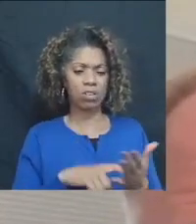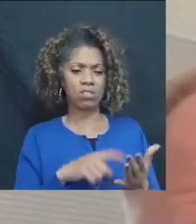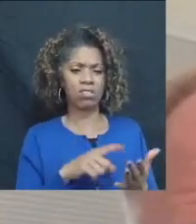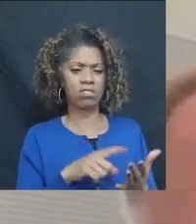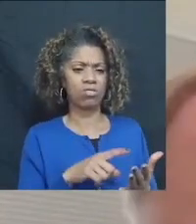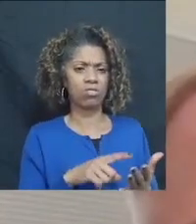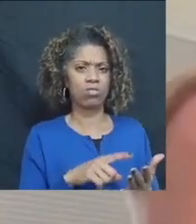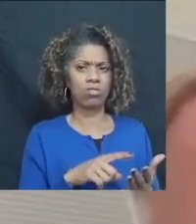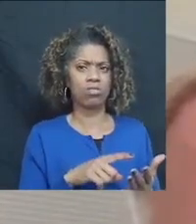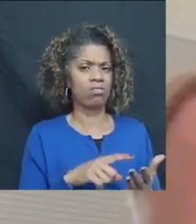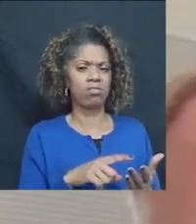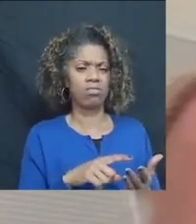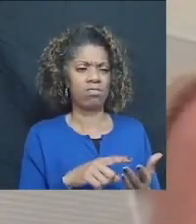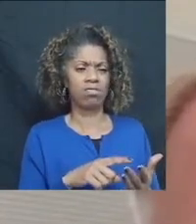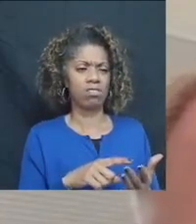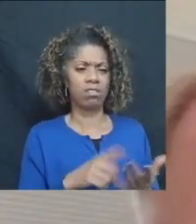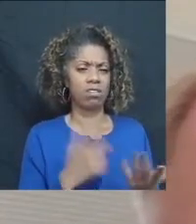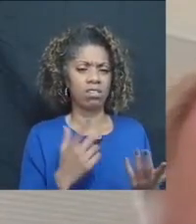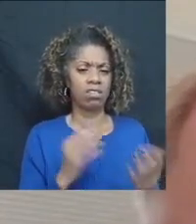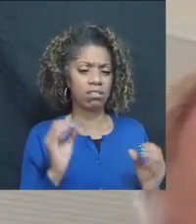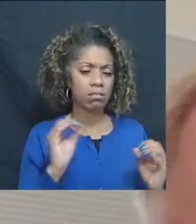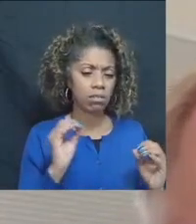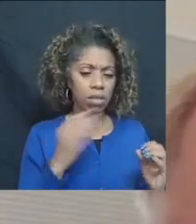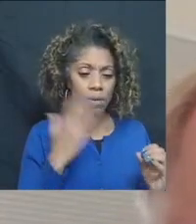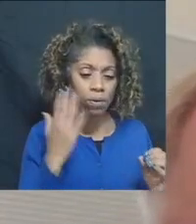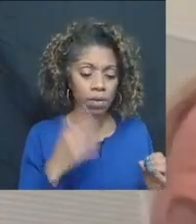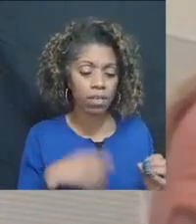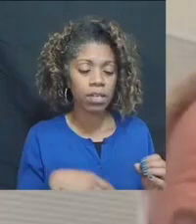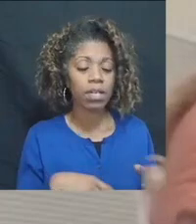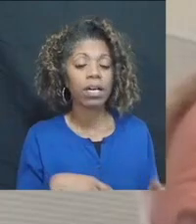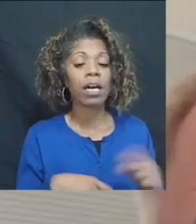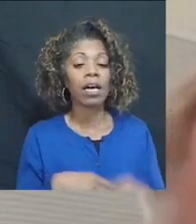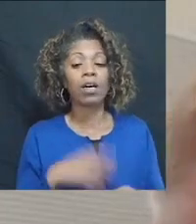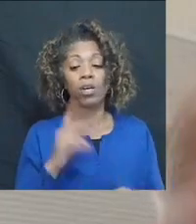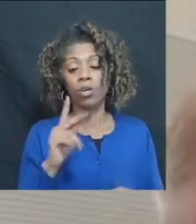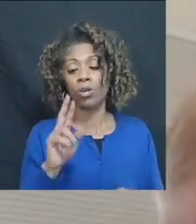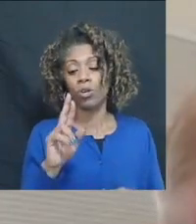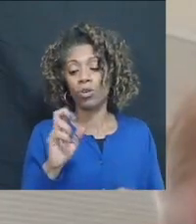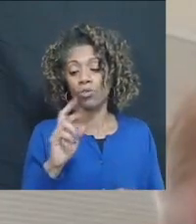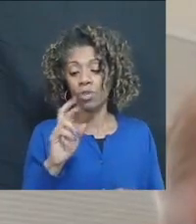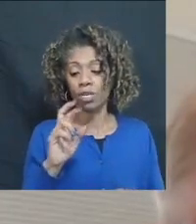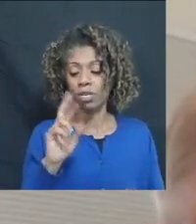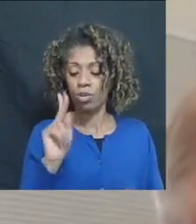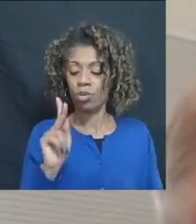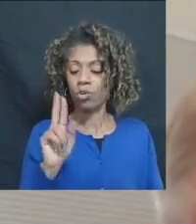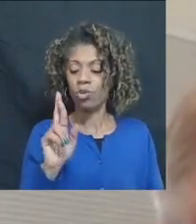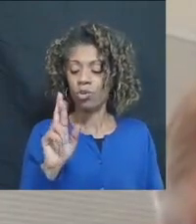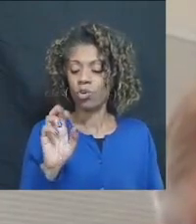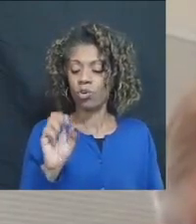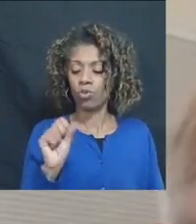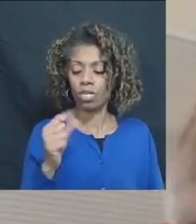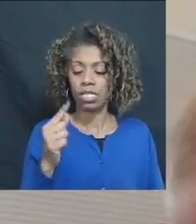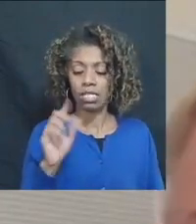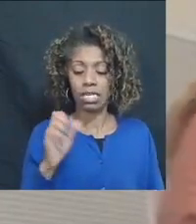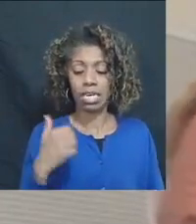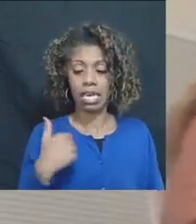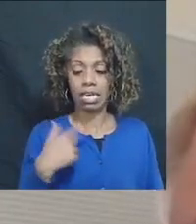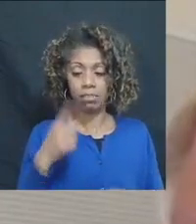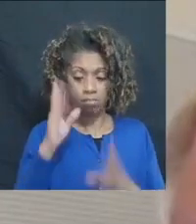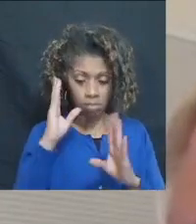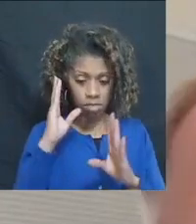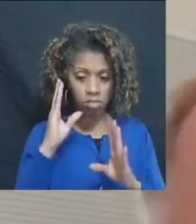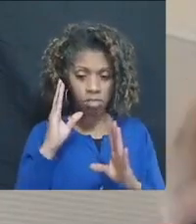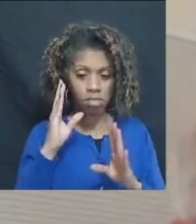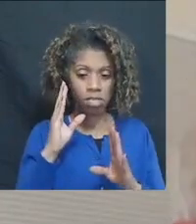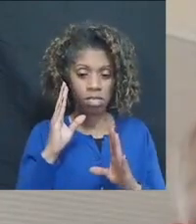done great work in that area and are really paying attention to climate and health as an issue, which is wonderful. If you were